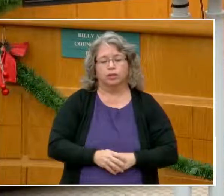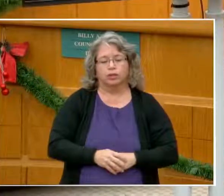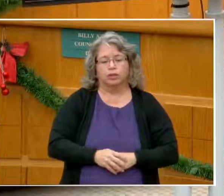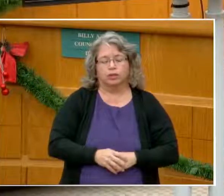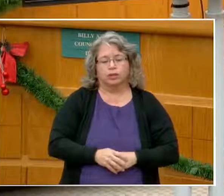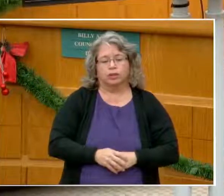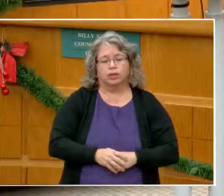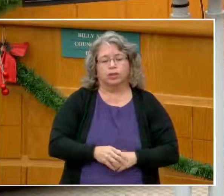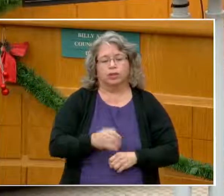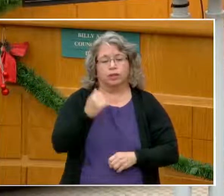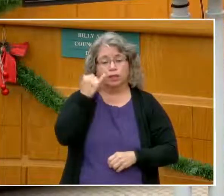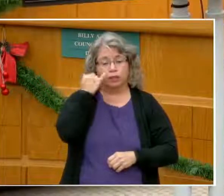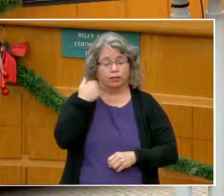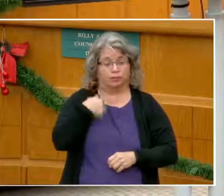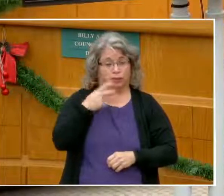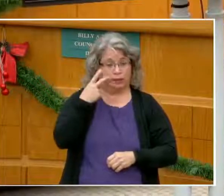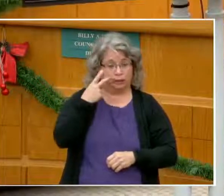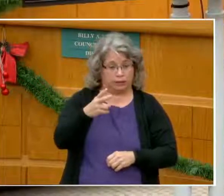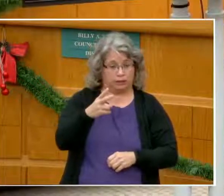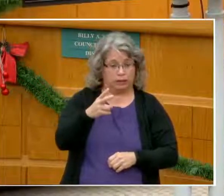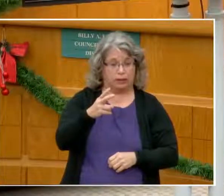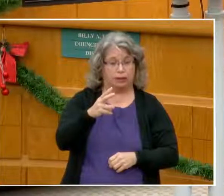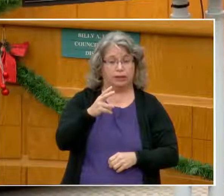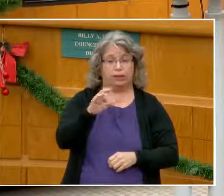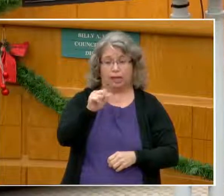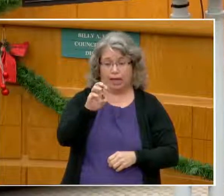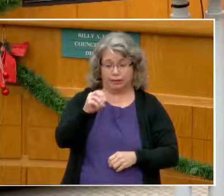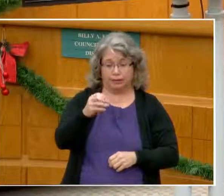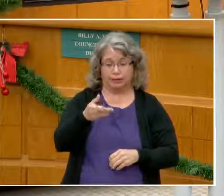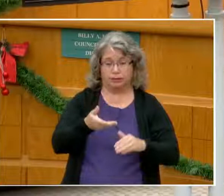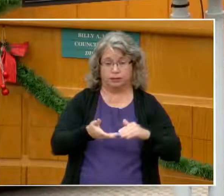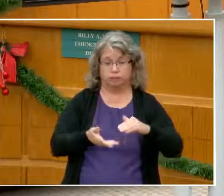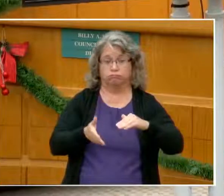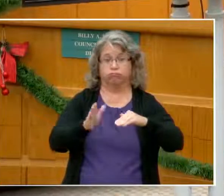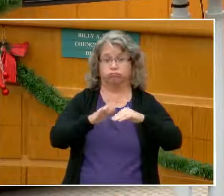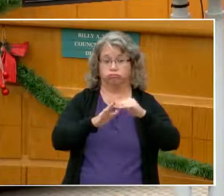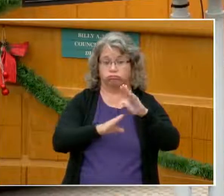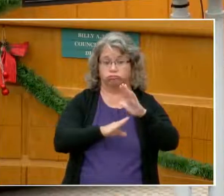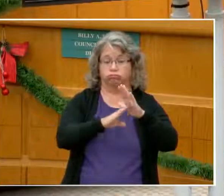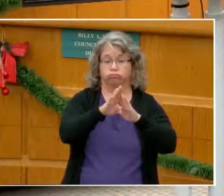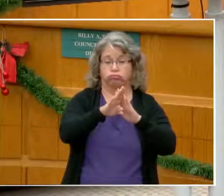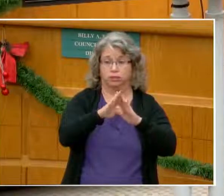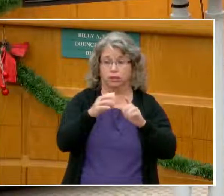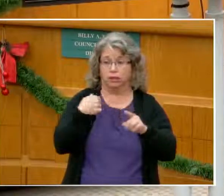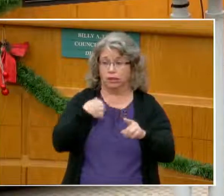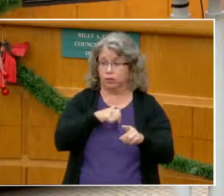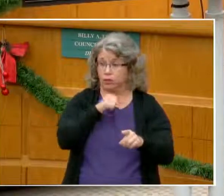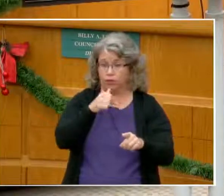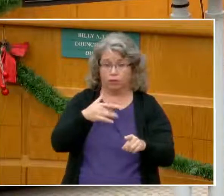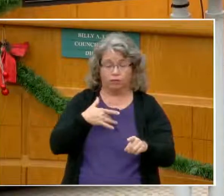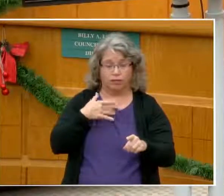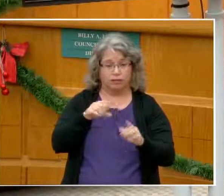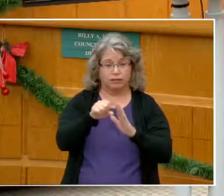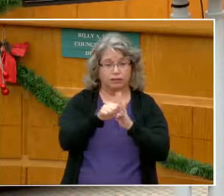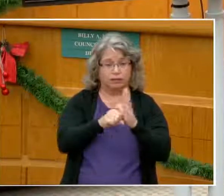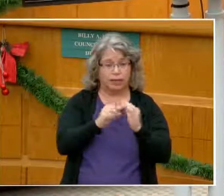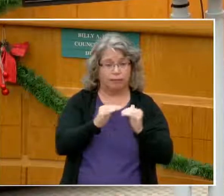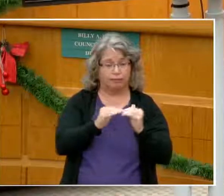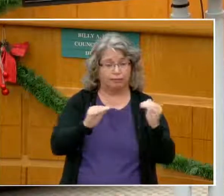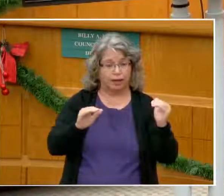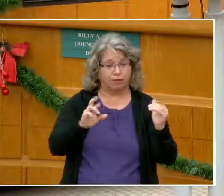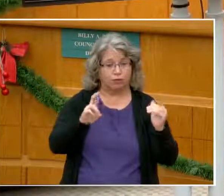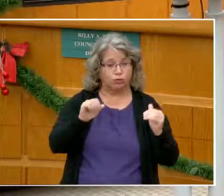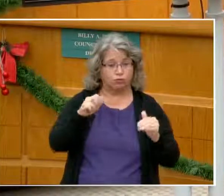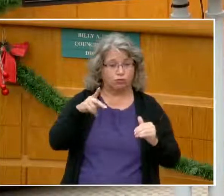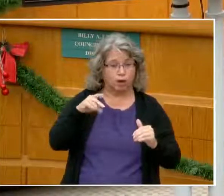also see that cases are rising and we don't feel that those rapid infusion centers at the state level are good enough, we're going to make that